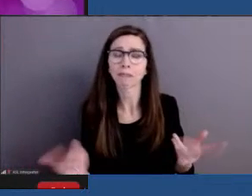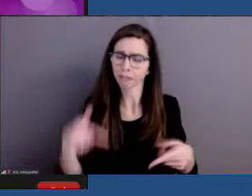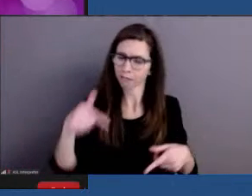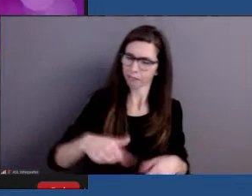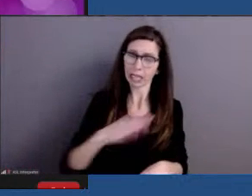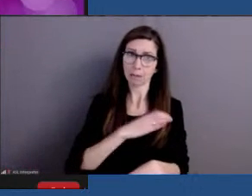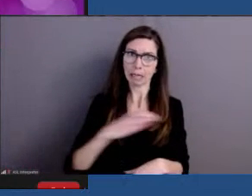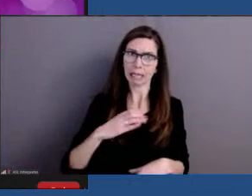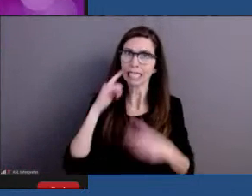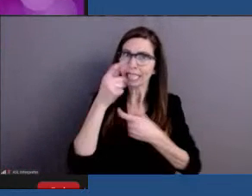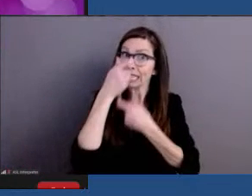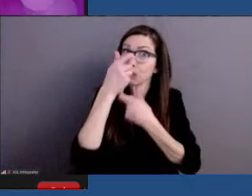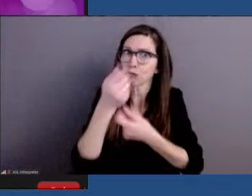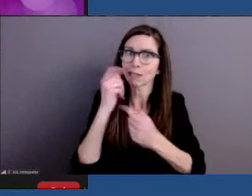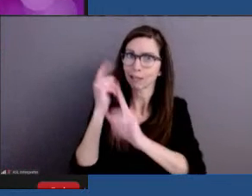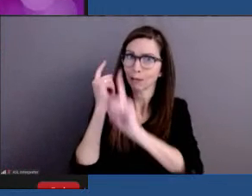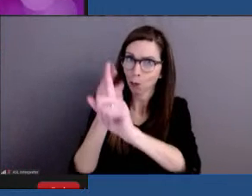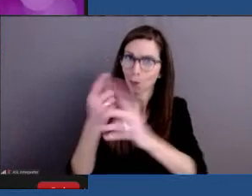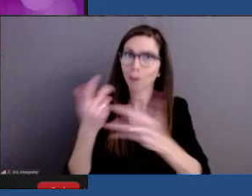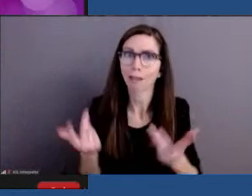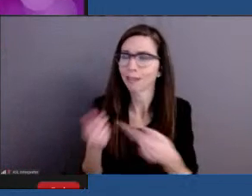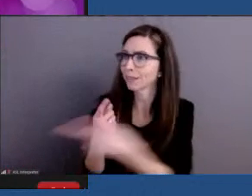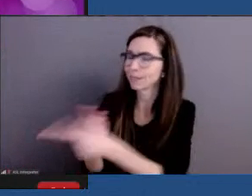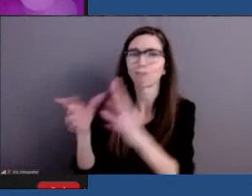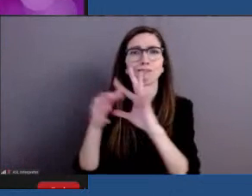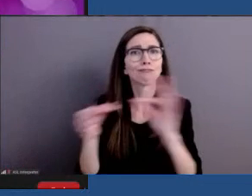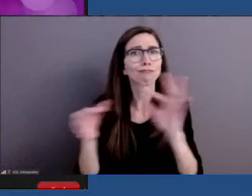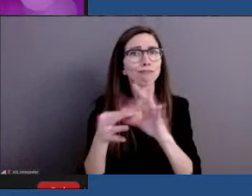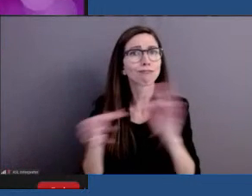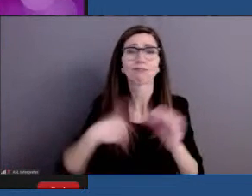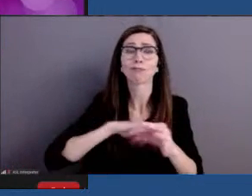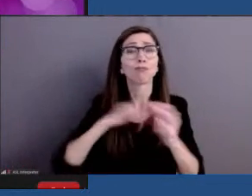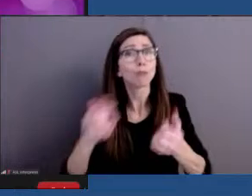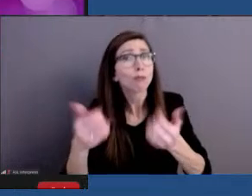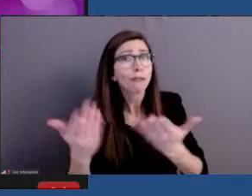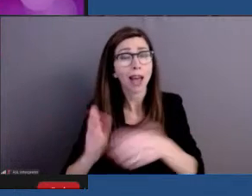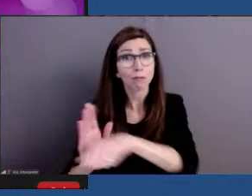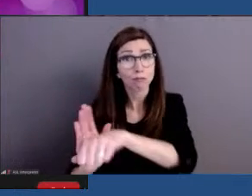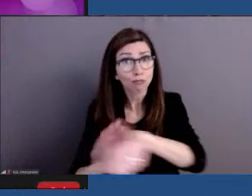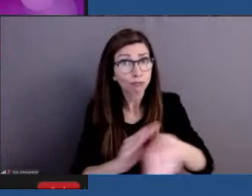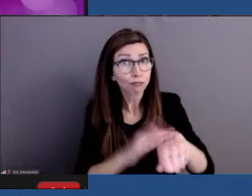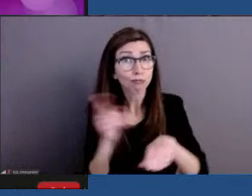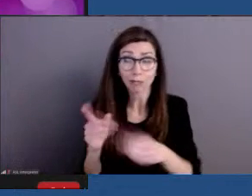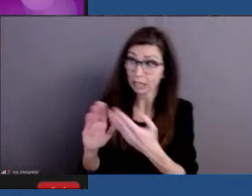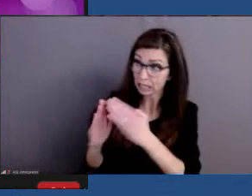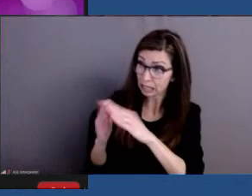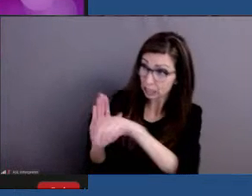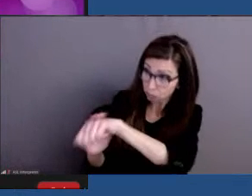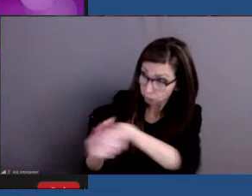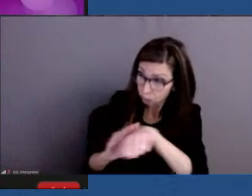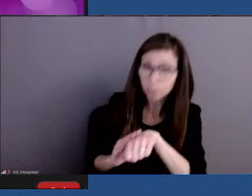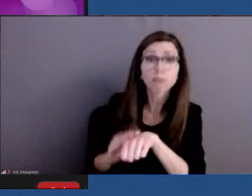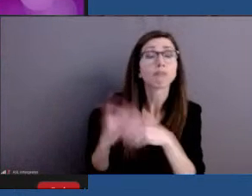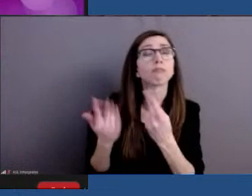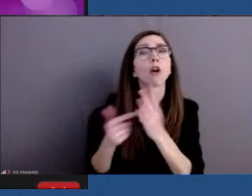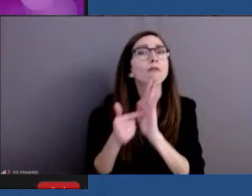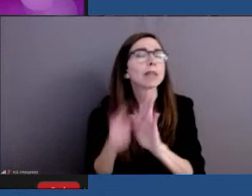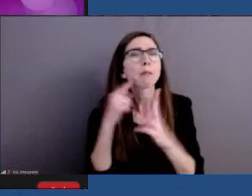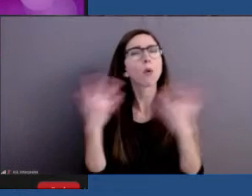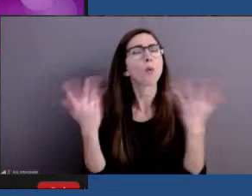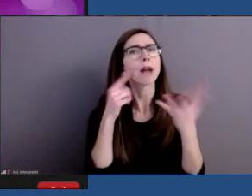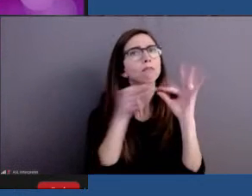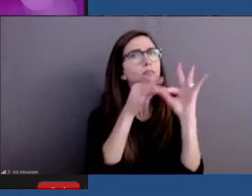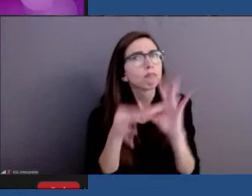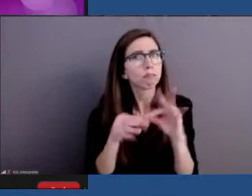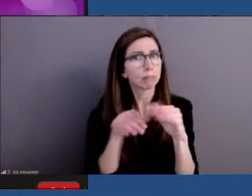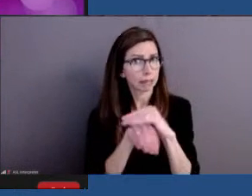interesting mandate. As Councillor Luloff said, we provide advice to City Council and to staff on matters related to accessibility